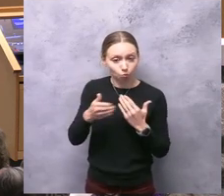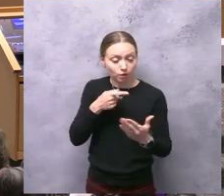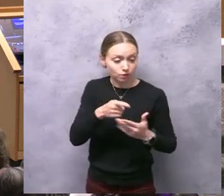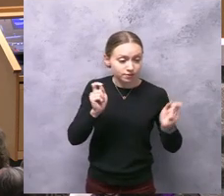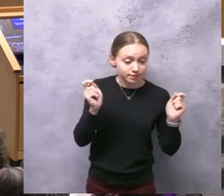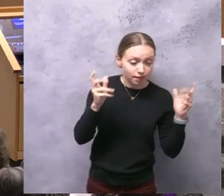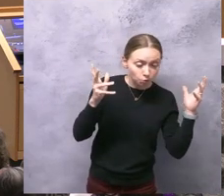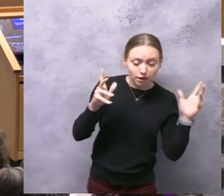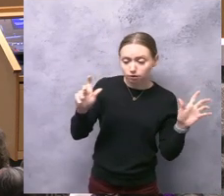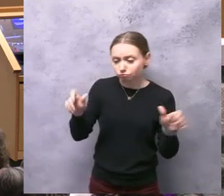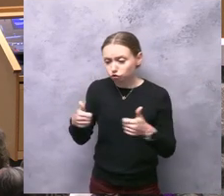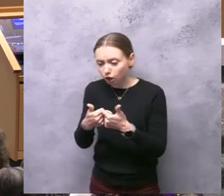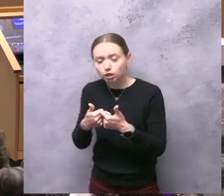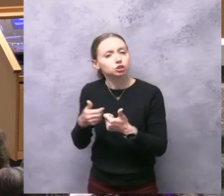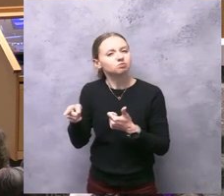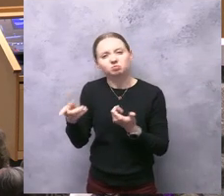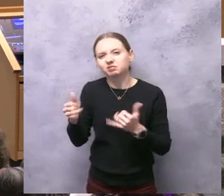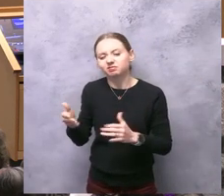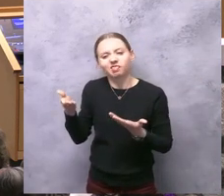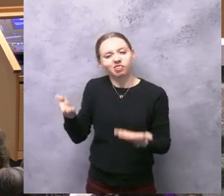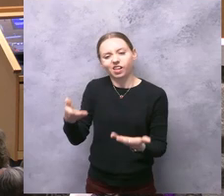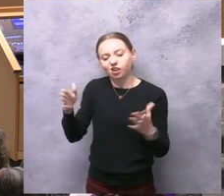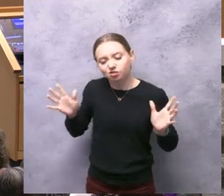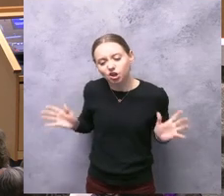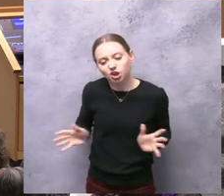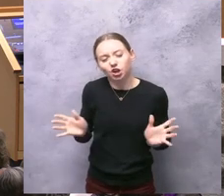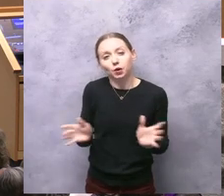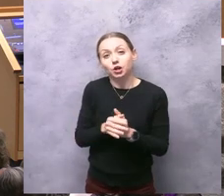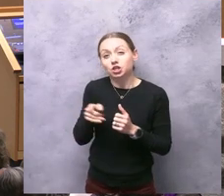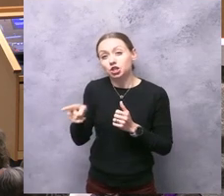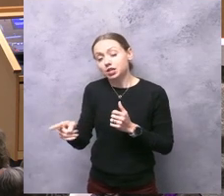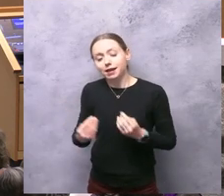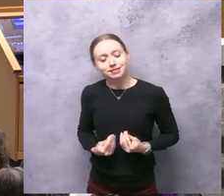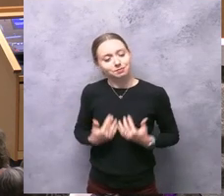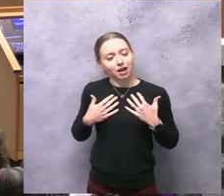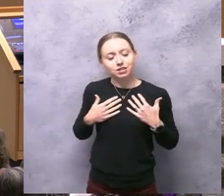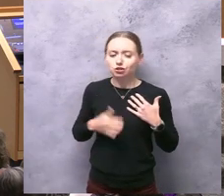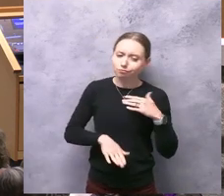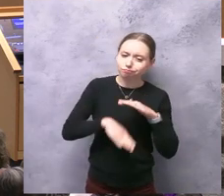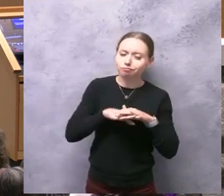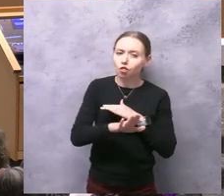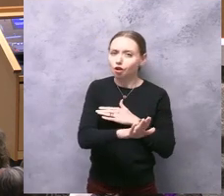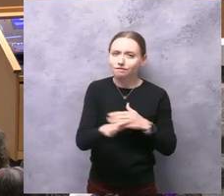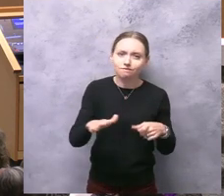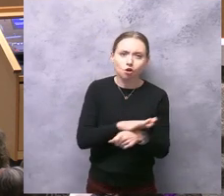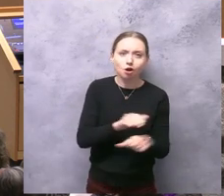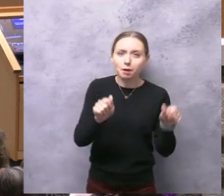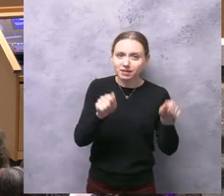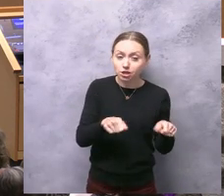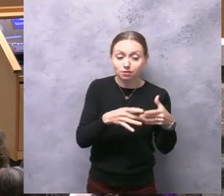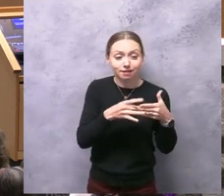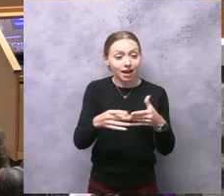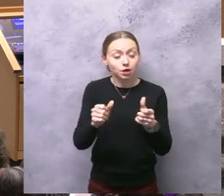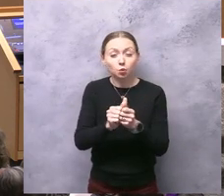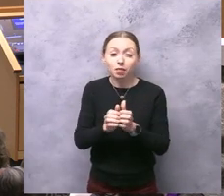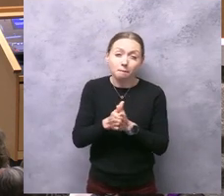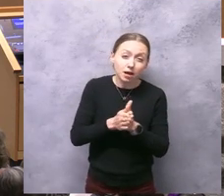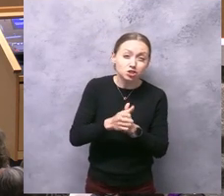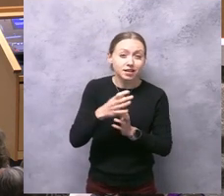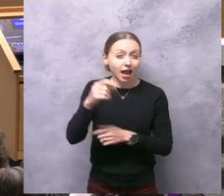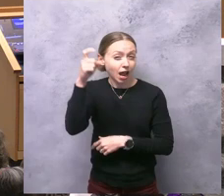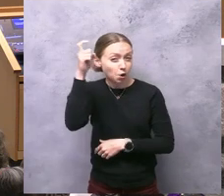offering support and encouragement. She inspires them with their full potential, guiding them by through compassion and wisdom. What sets her apart is her ability to